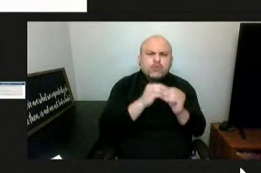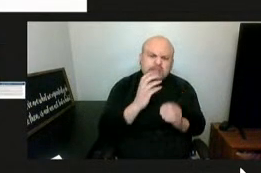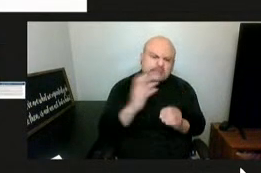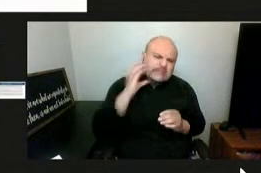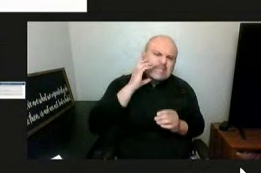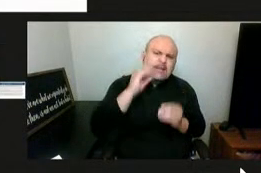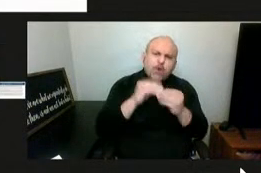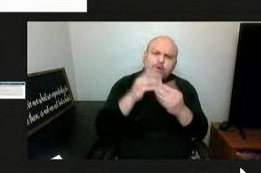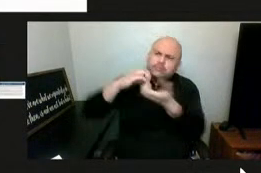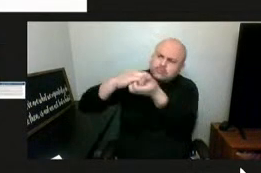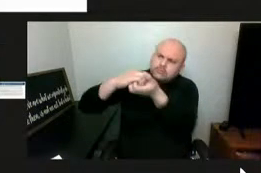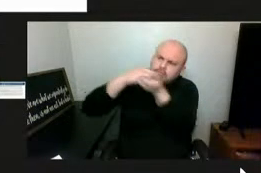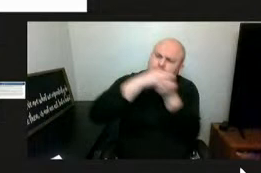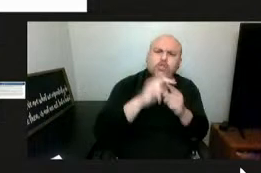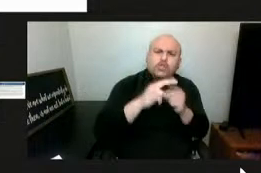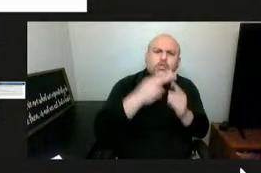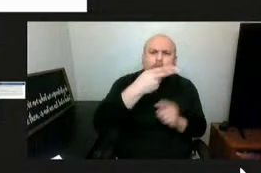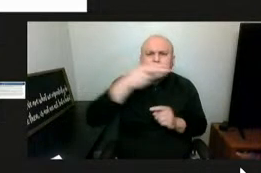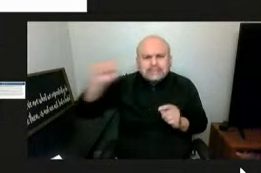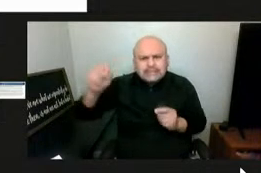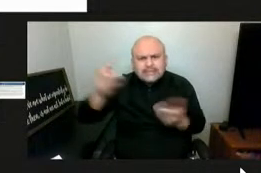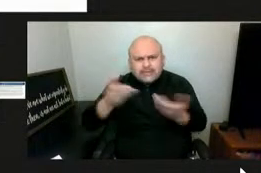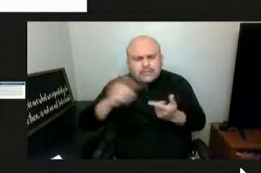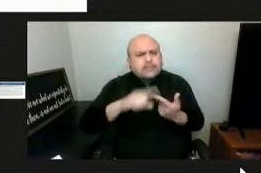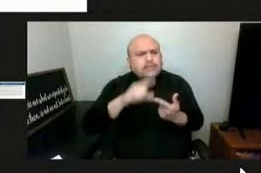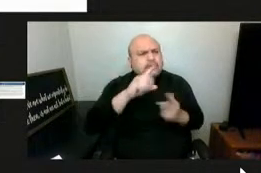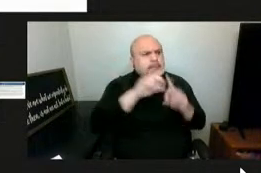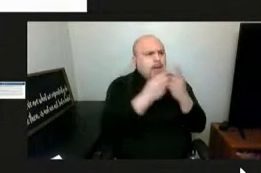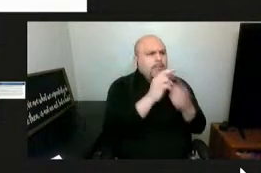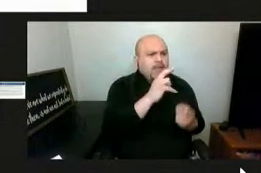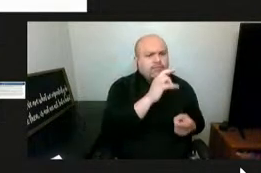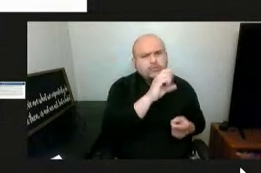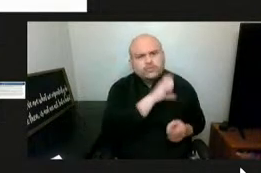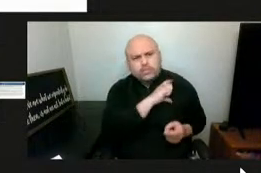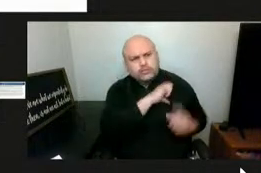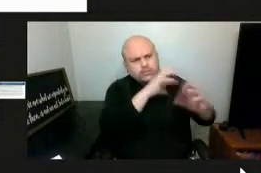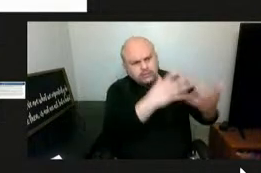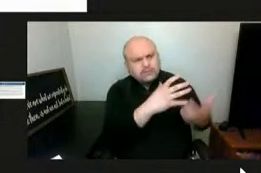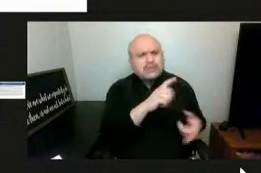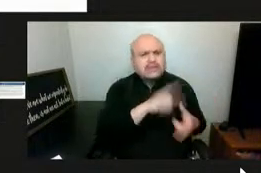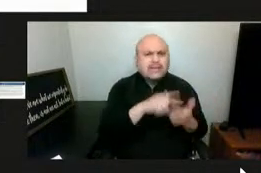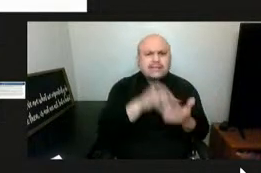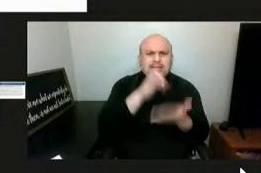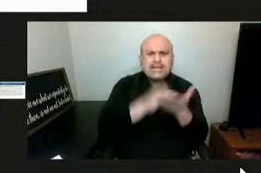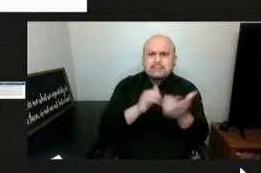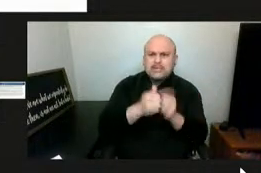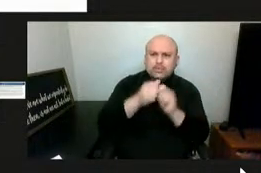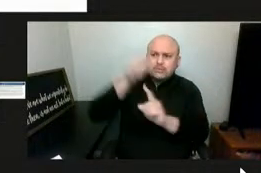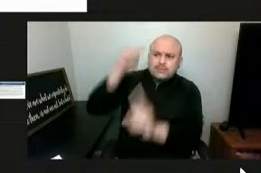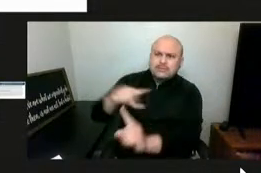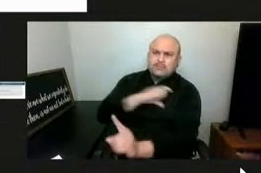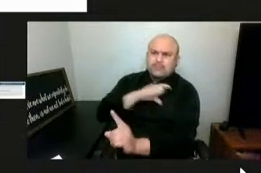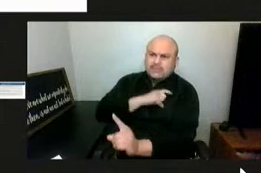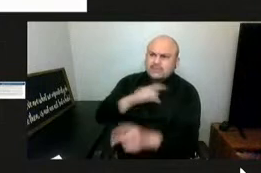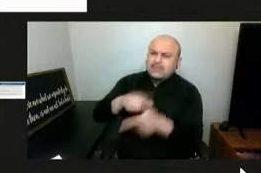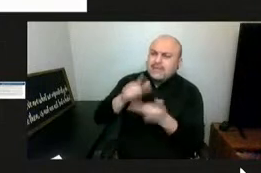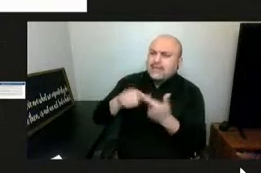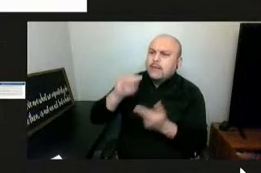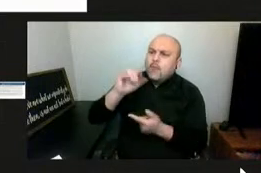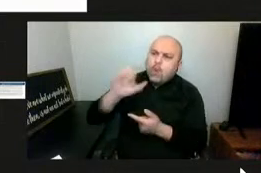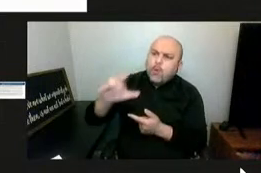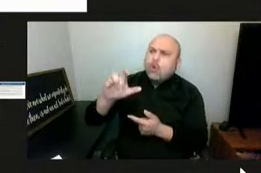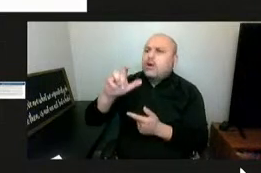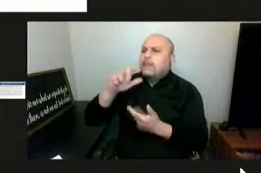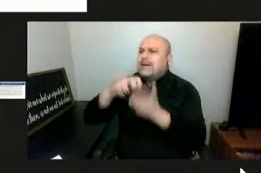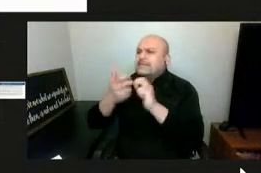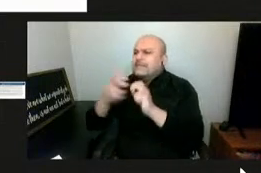Human Services and the Department of Justice to invest in alternatives to policing, including mobile crisis teams, but also